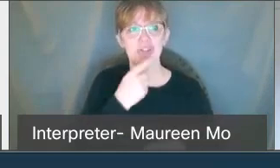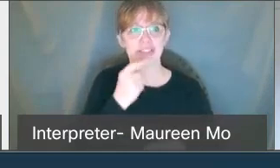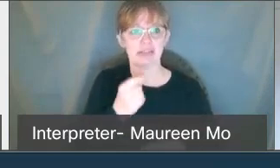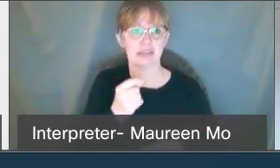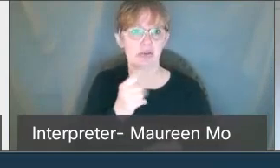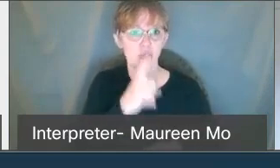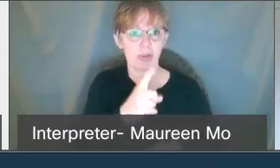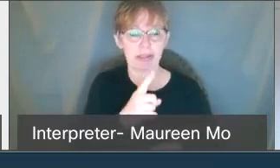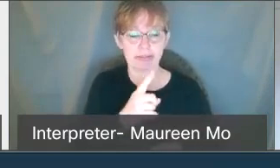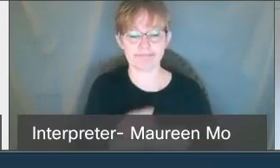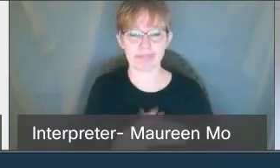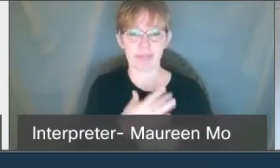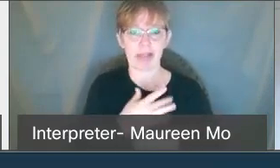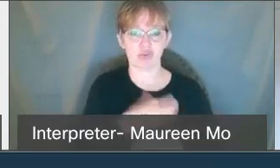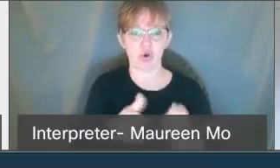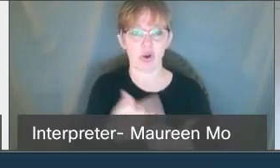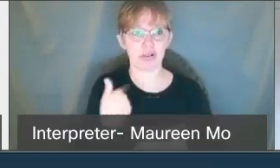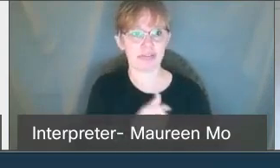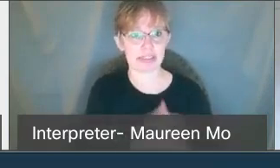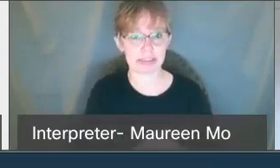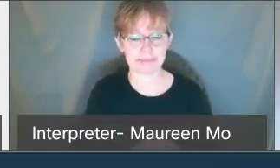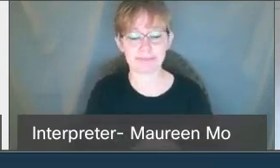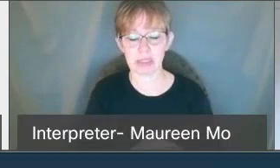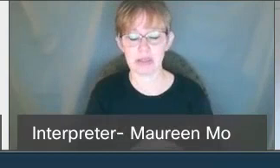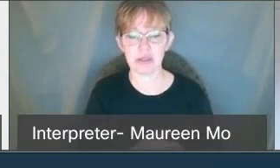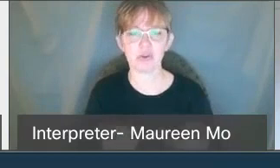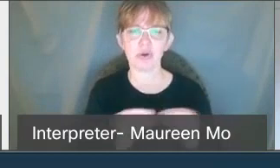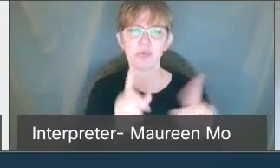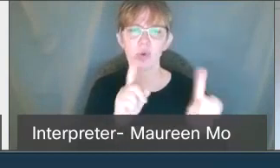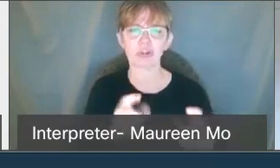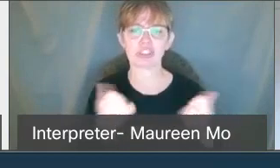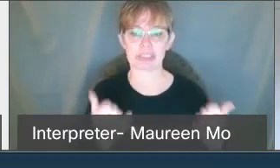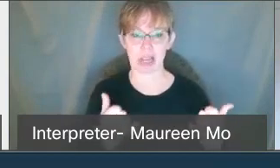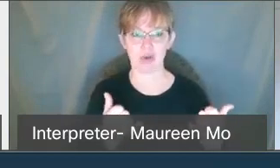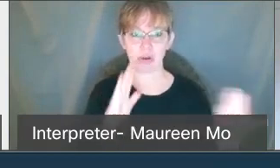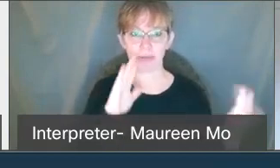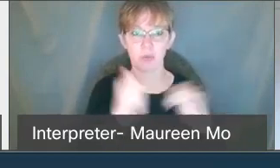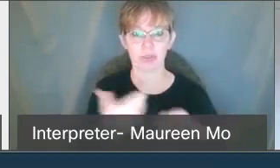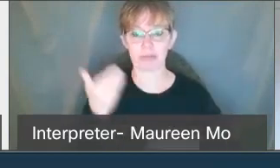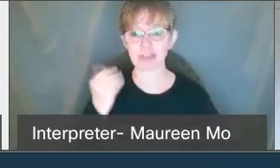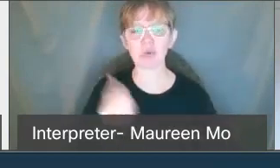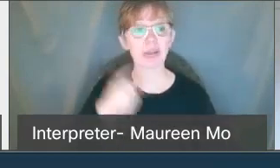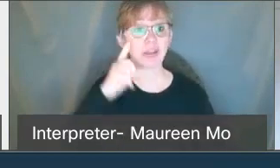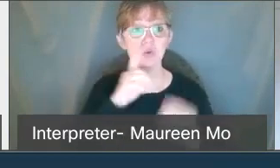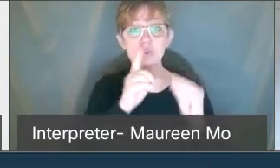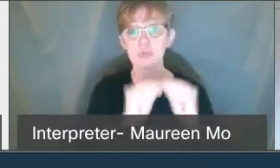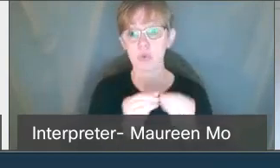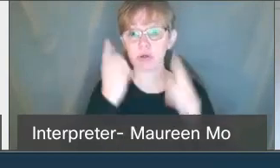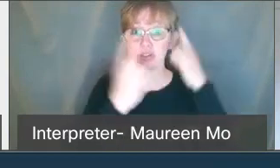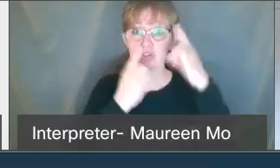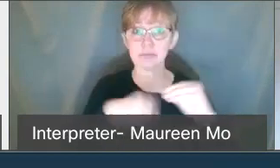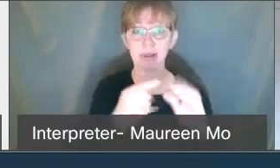us all than I would have previously. So I think there's just more consideration of how do we make these kinds of